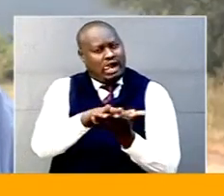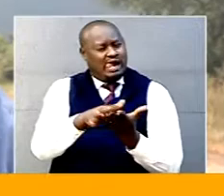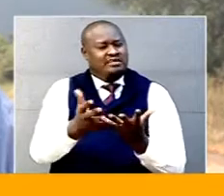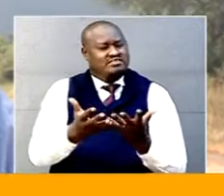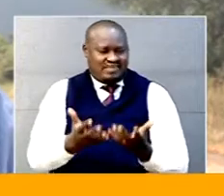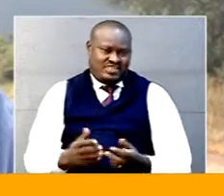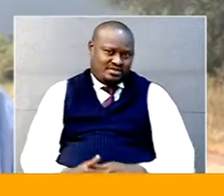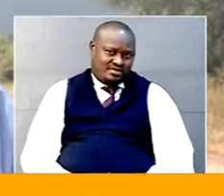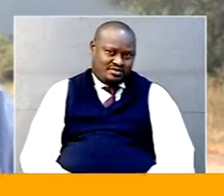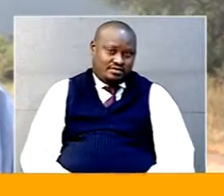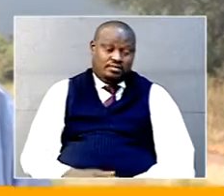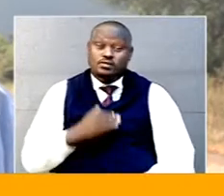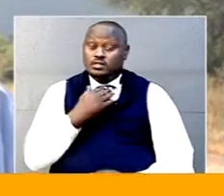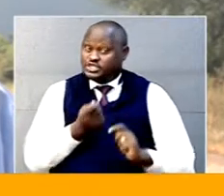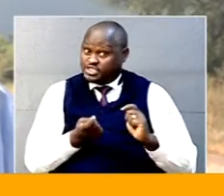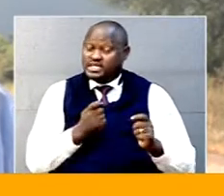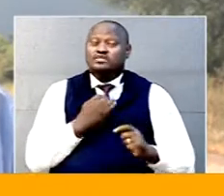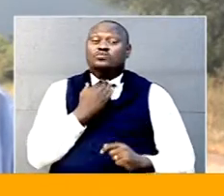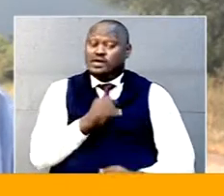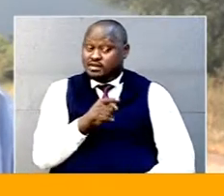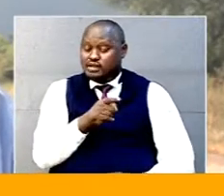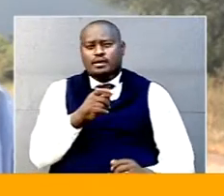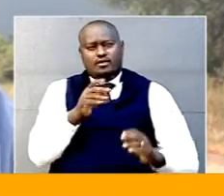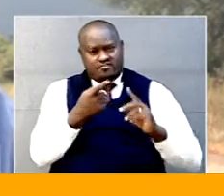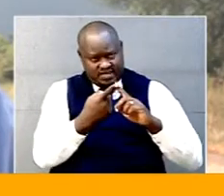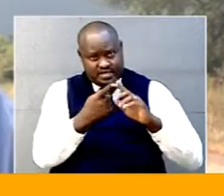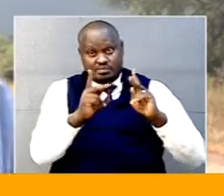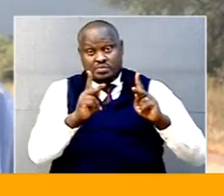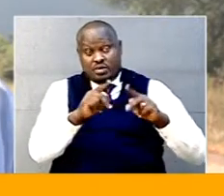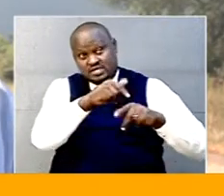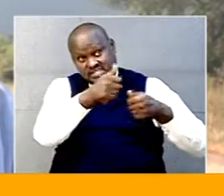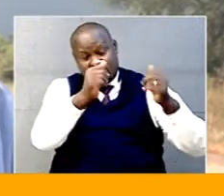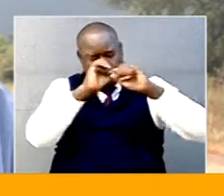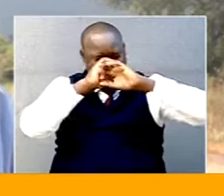that's what we want to improve, so that the people are aware that